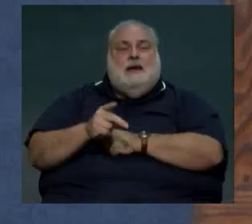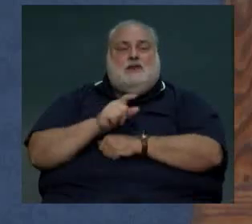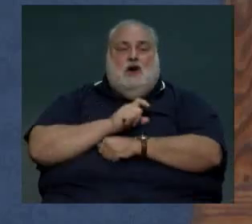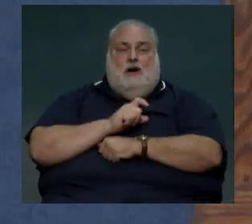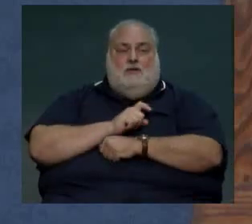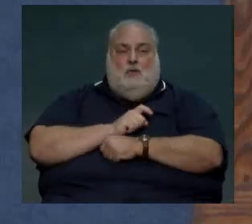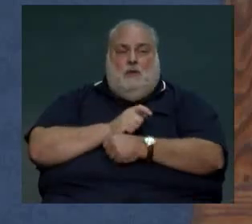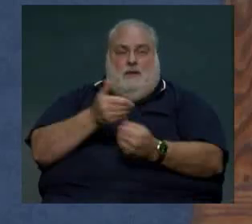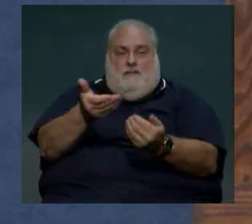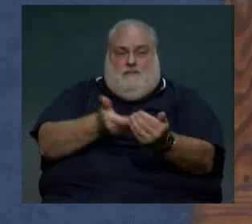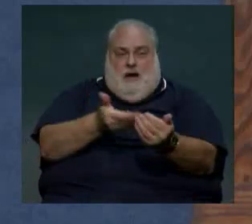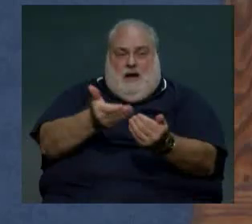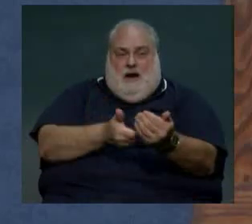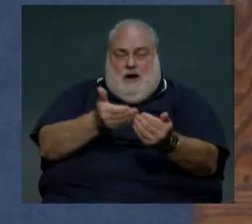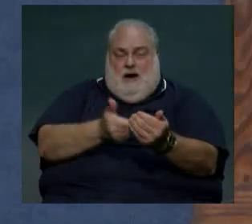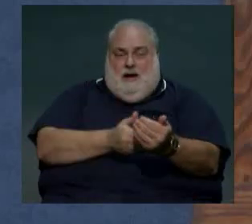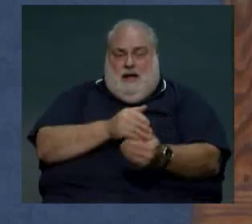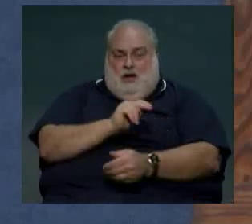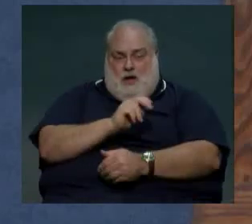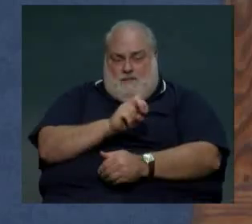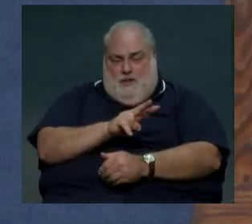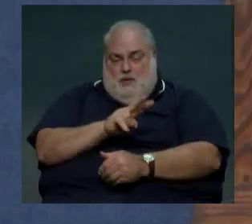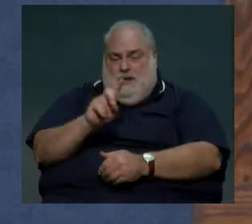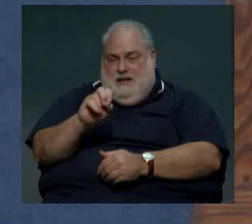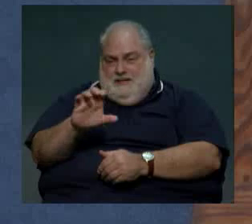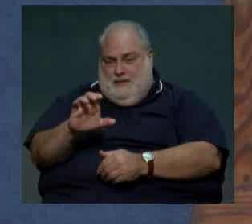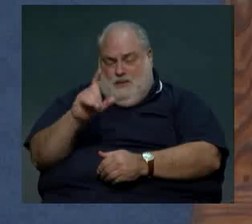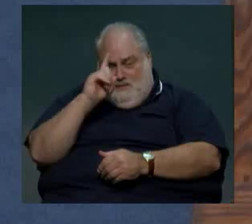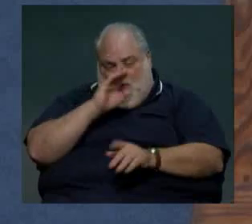in November for behavior.